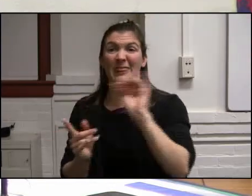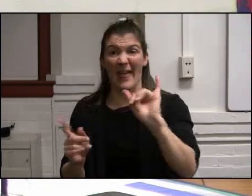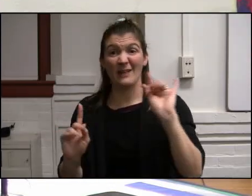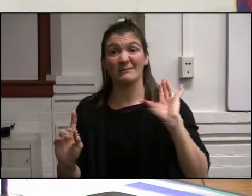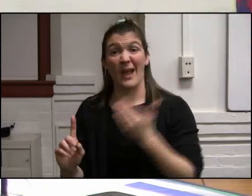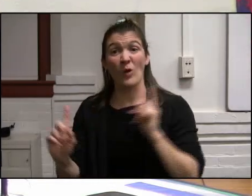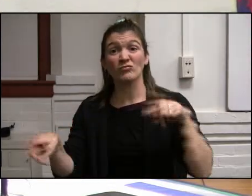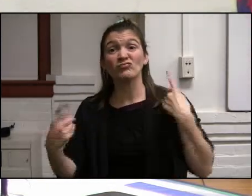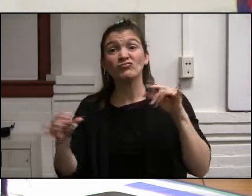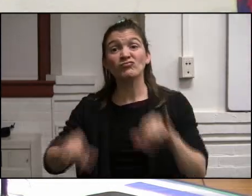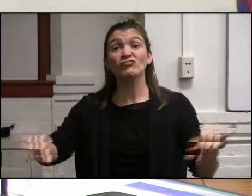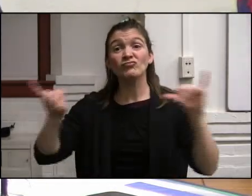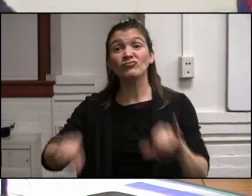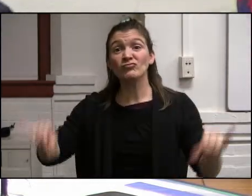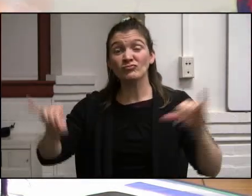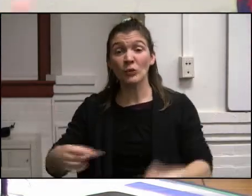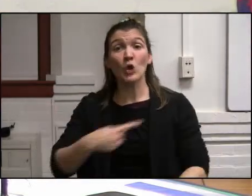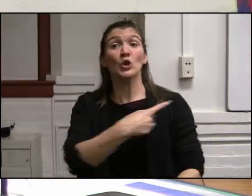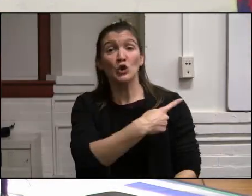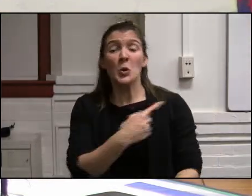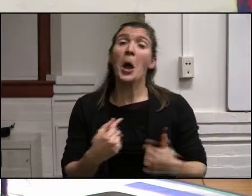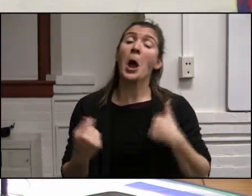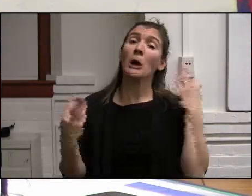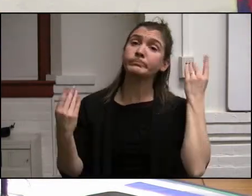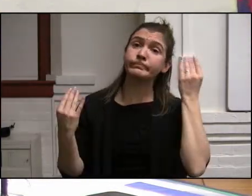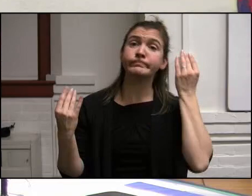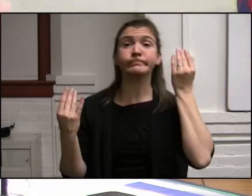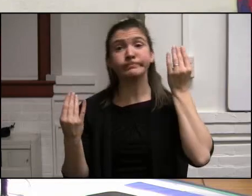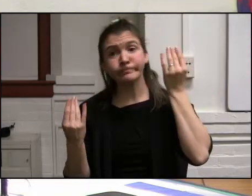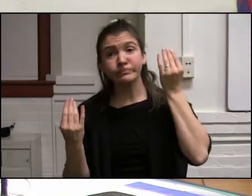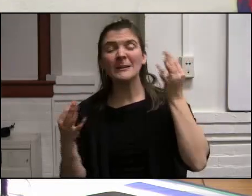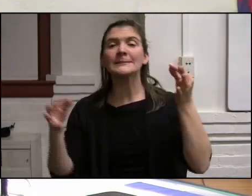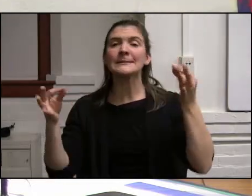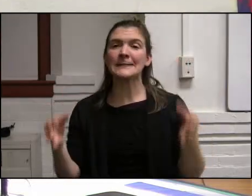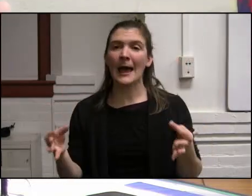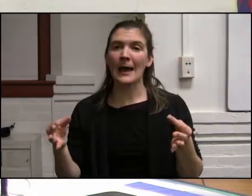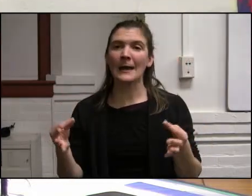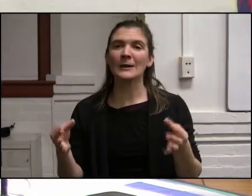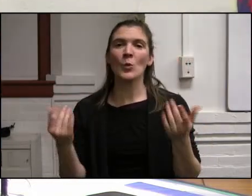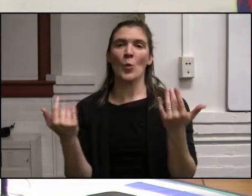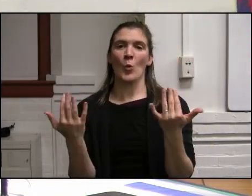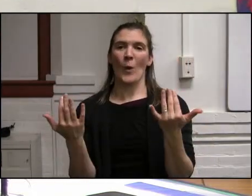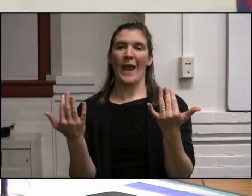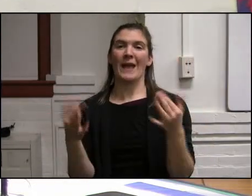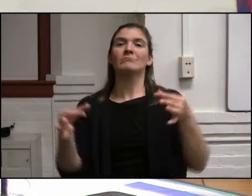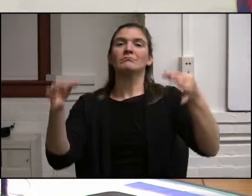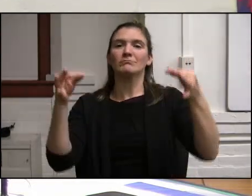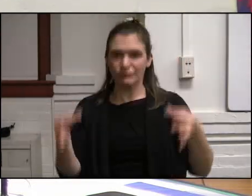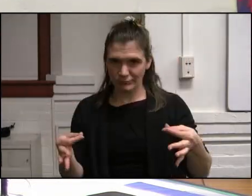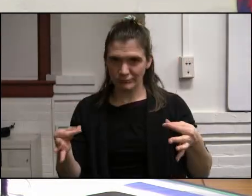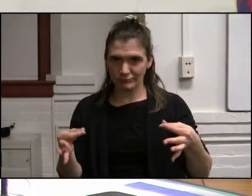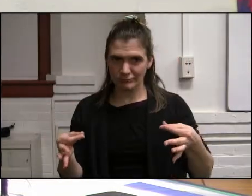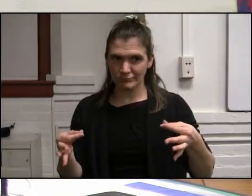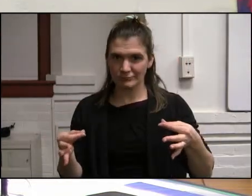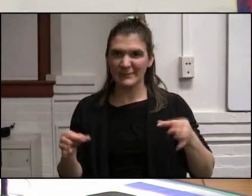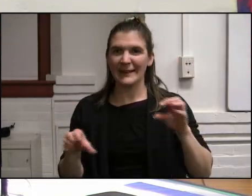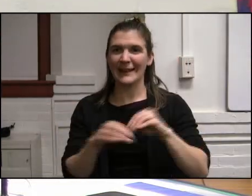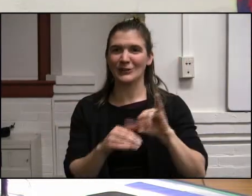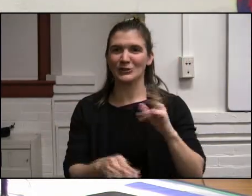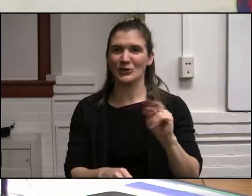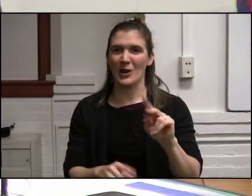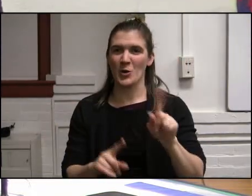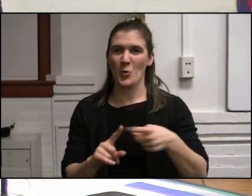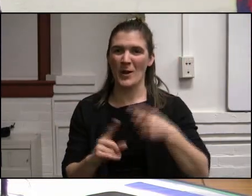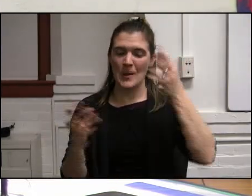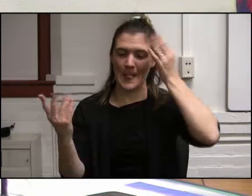years now. You gave some consideration to that, but decided that you wanted to wait and make a decision about it in January when